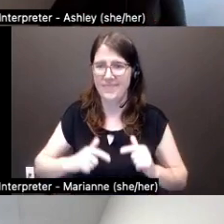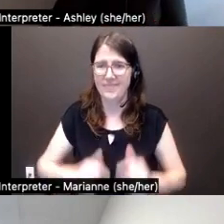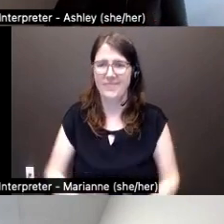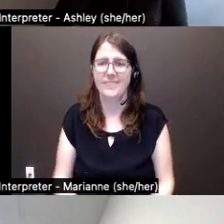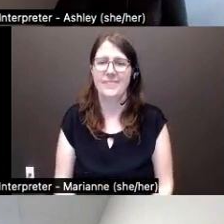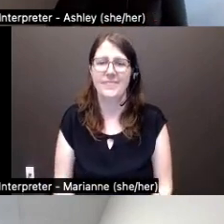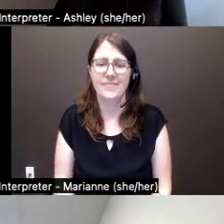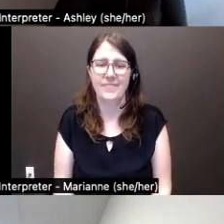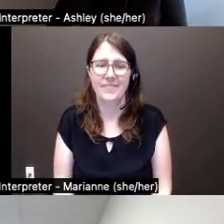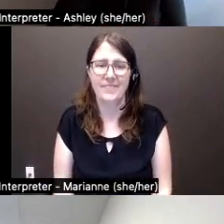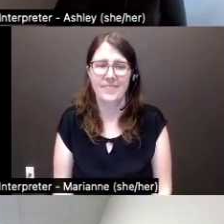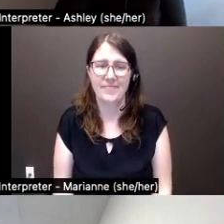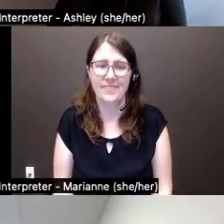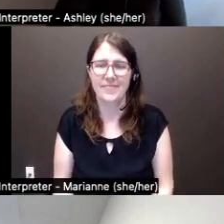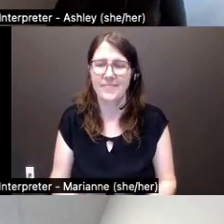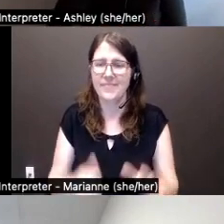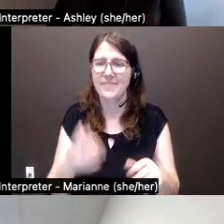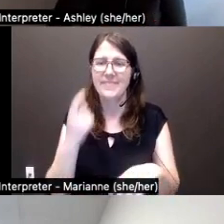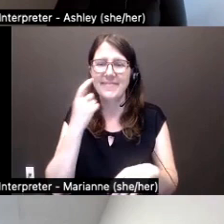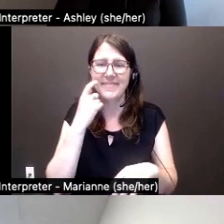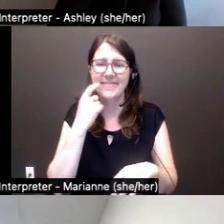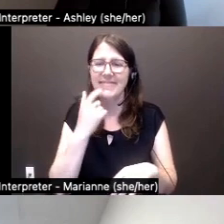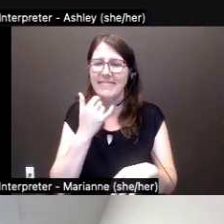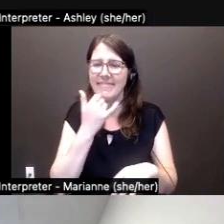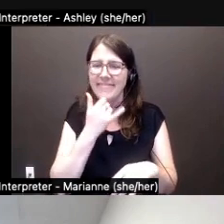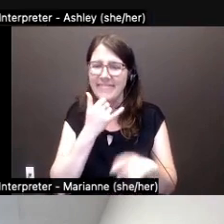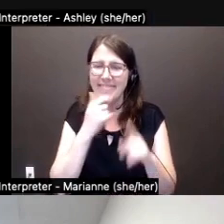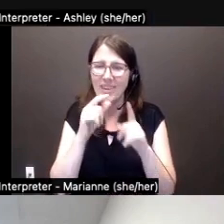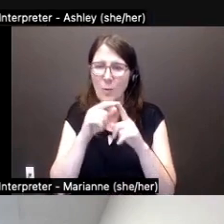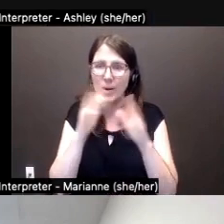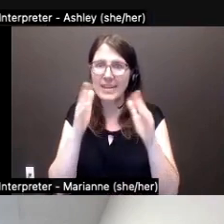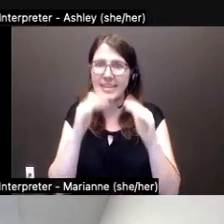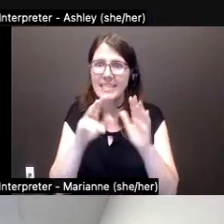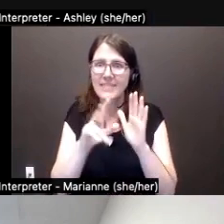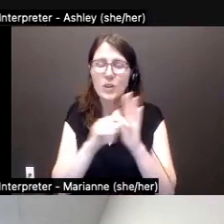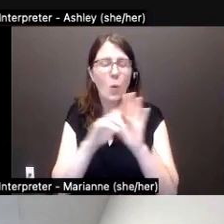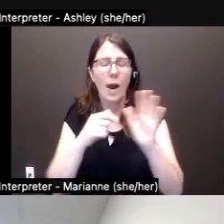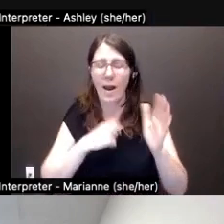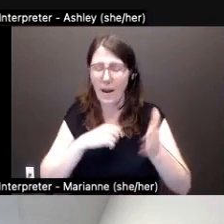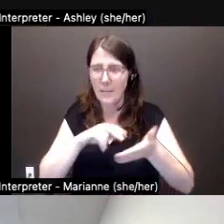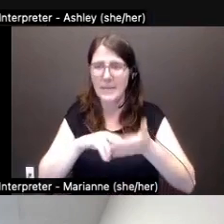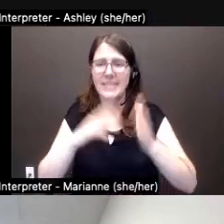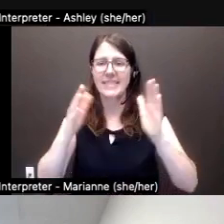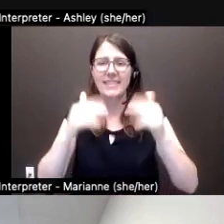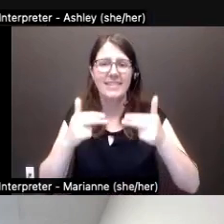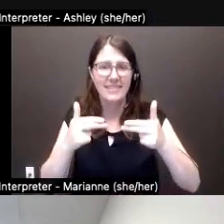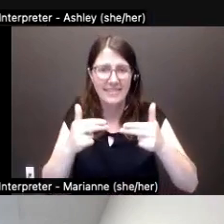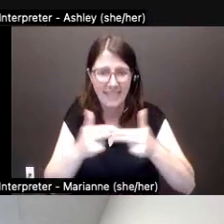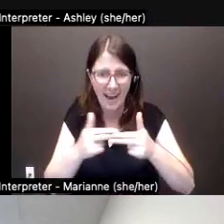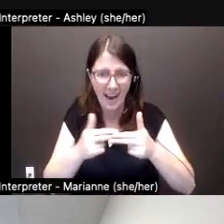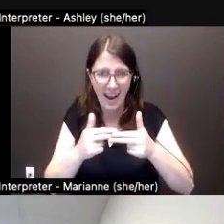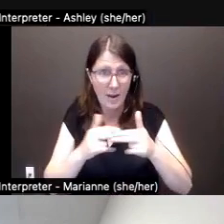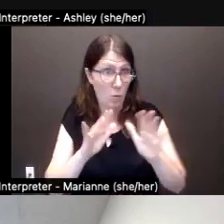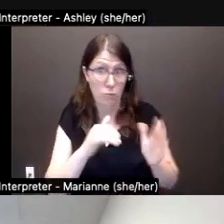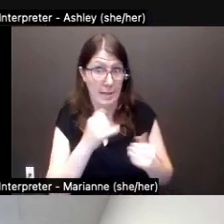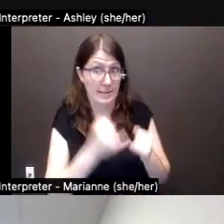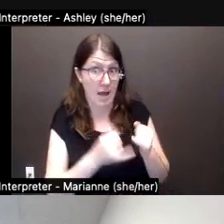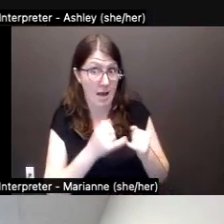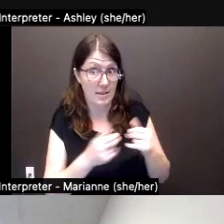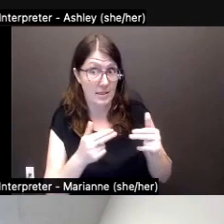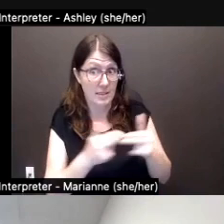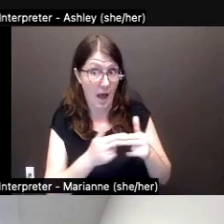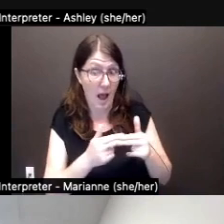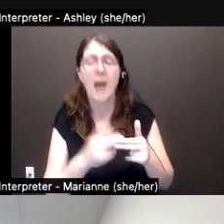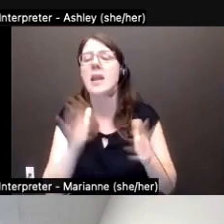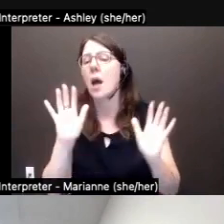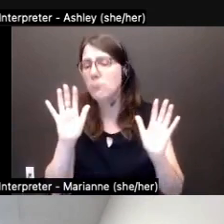Or slide, sorry. Sorry, that's the last one that Perfect. I have. Okay, so those are the main challenges that we